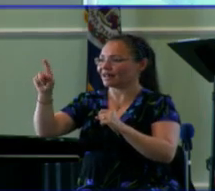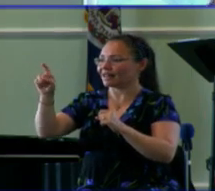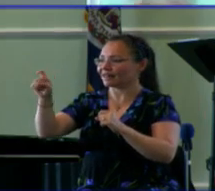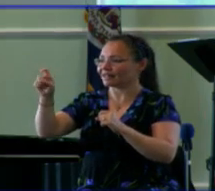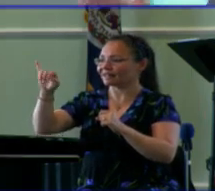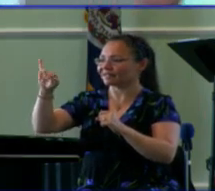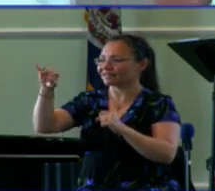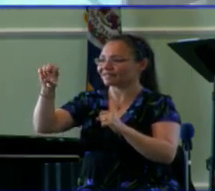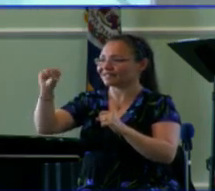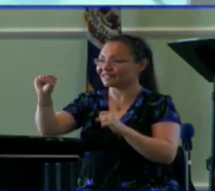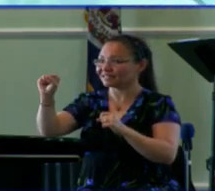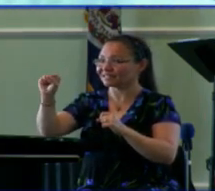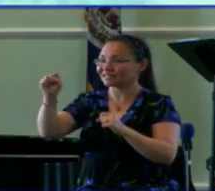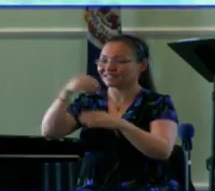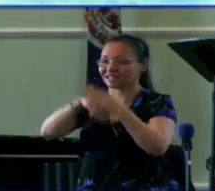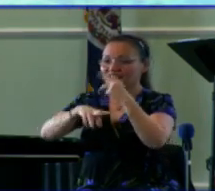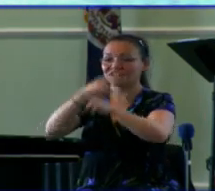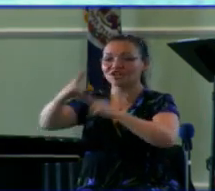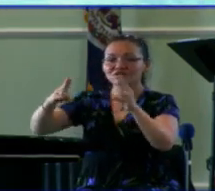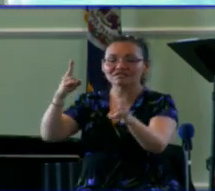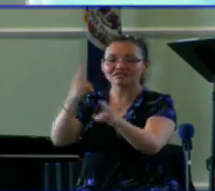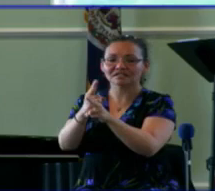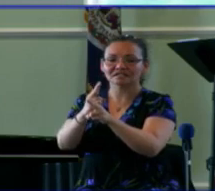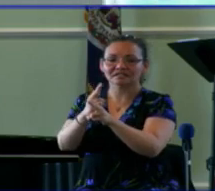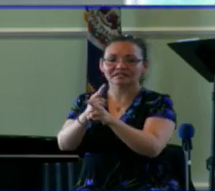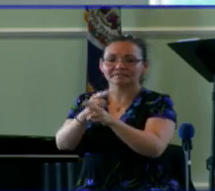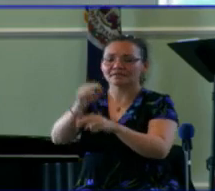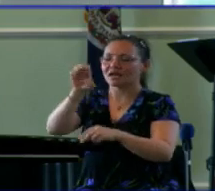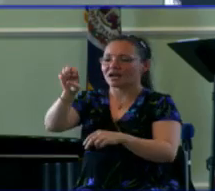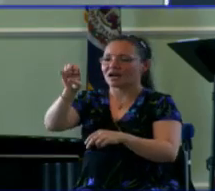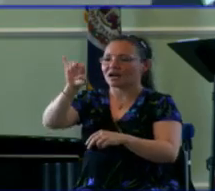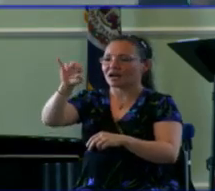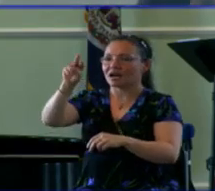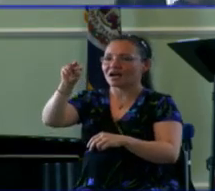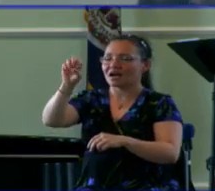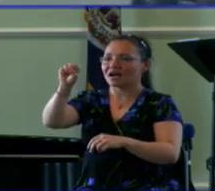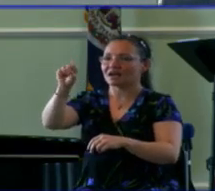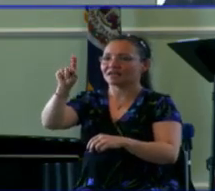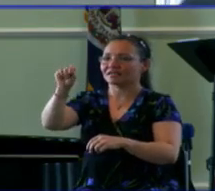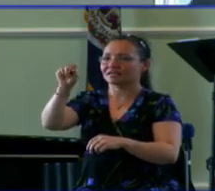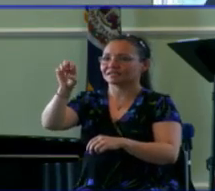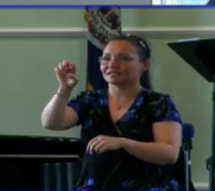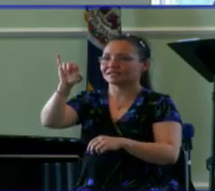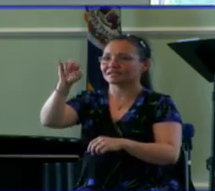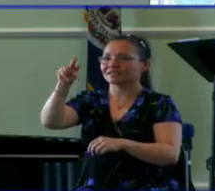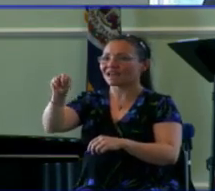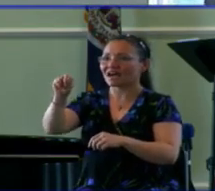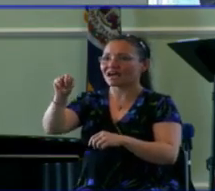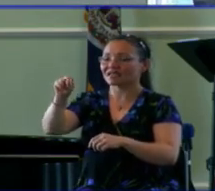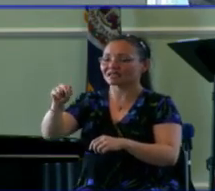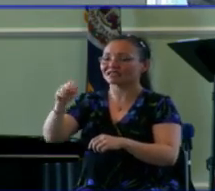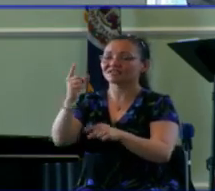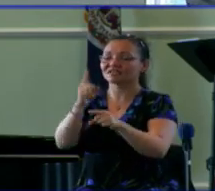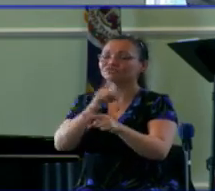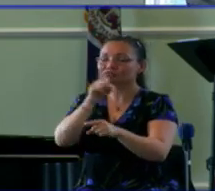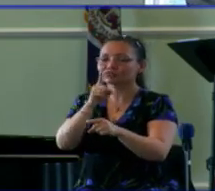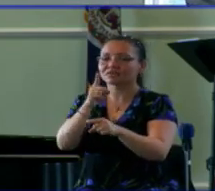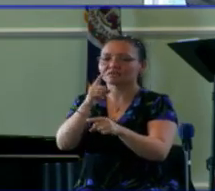You see, Einstein was right when he said, "There is too much perfection in the universe that I